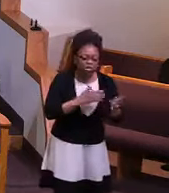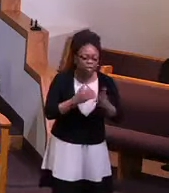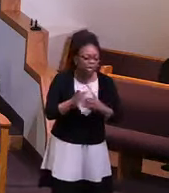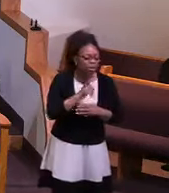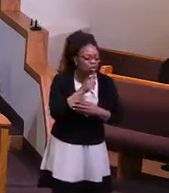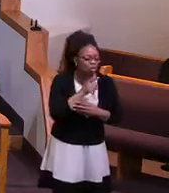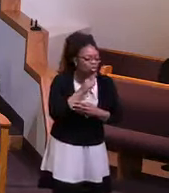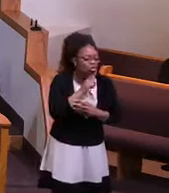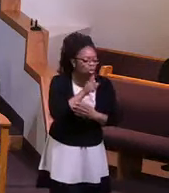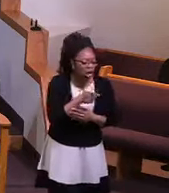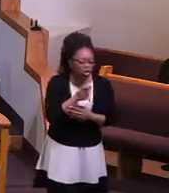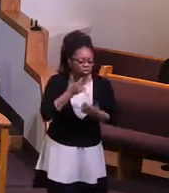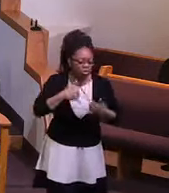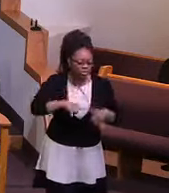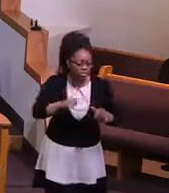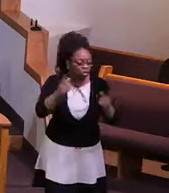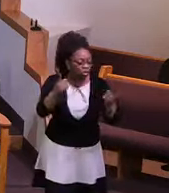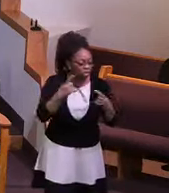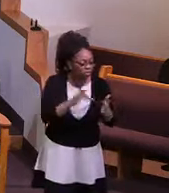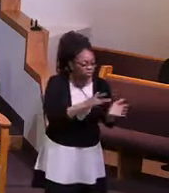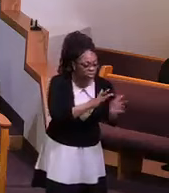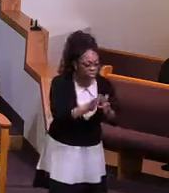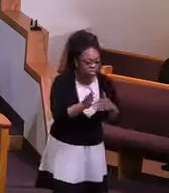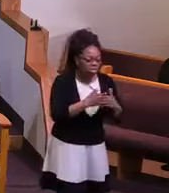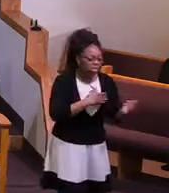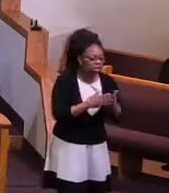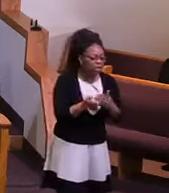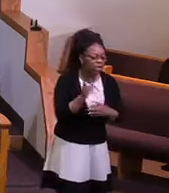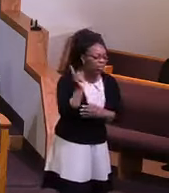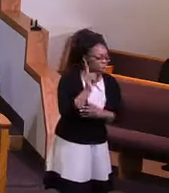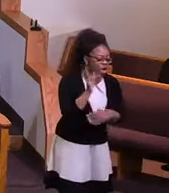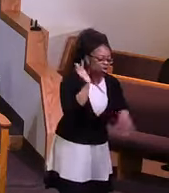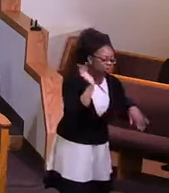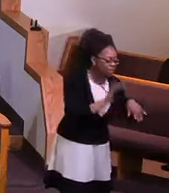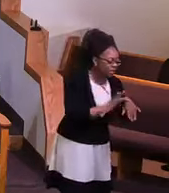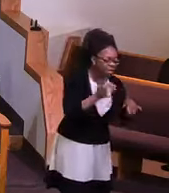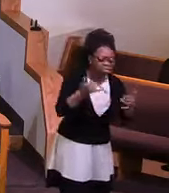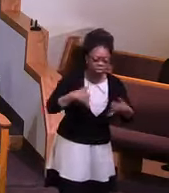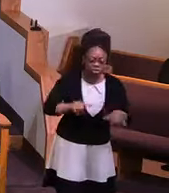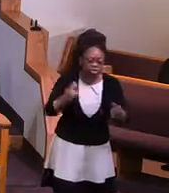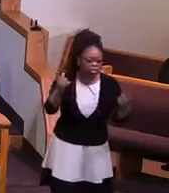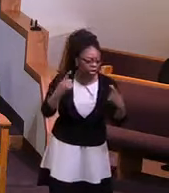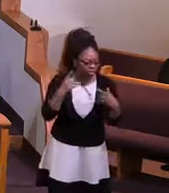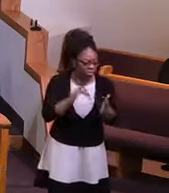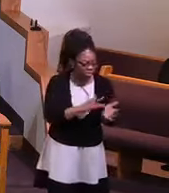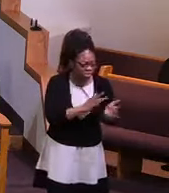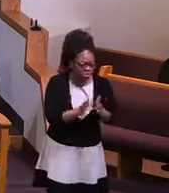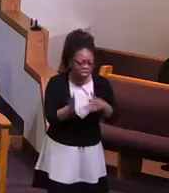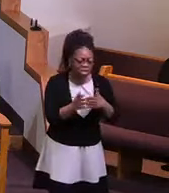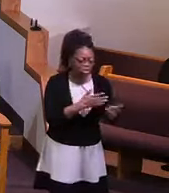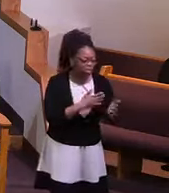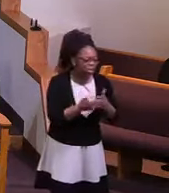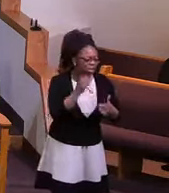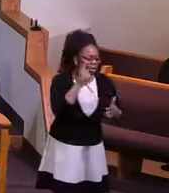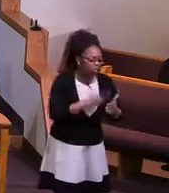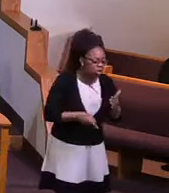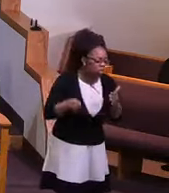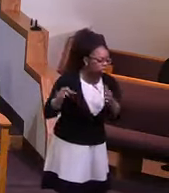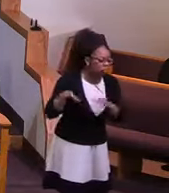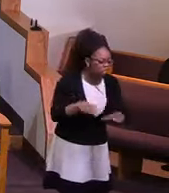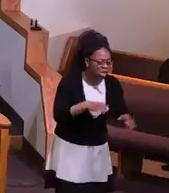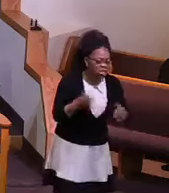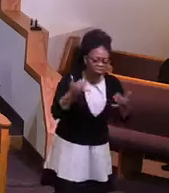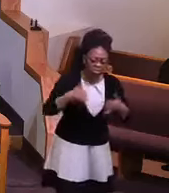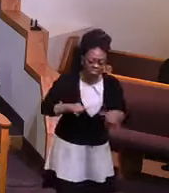are, you can still come to Jesus. No matter where you've been, you can still come to Jesus. No matter what you've done, you can